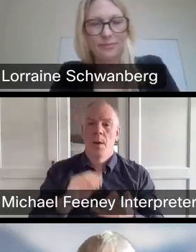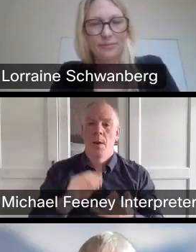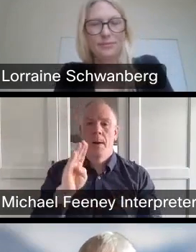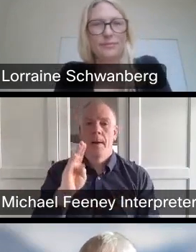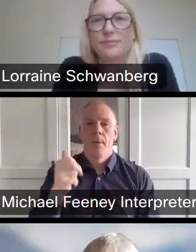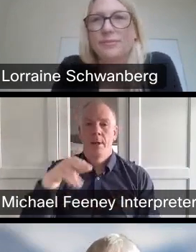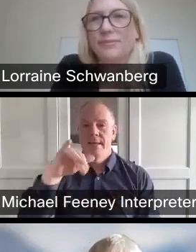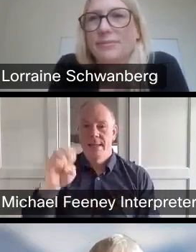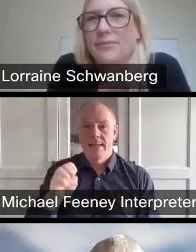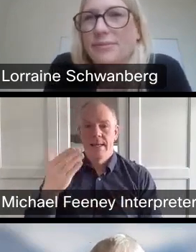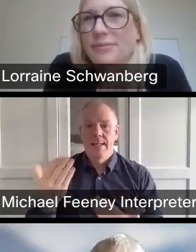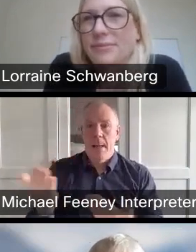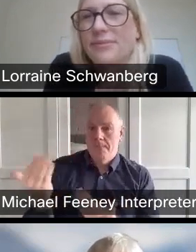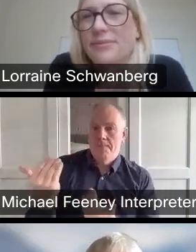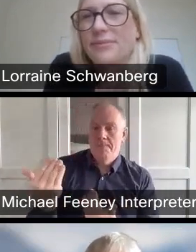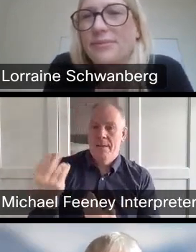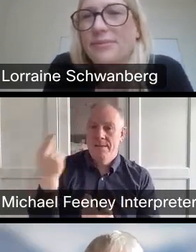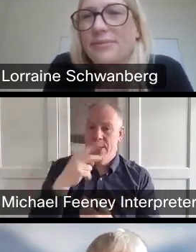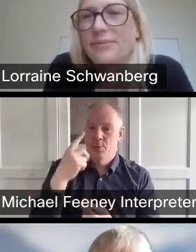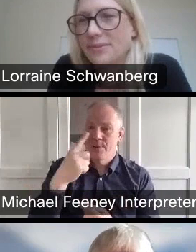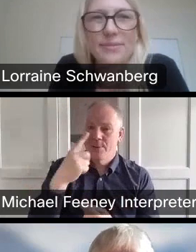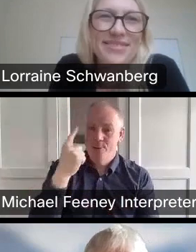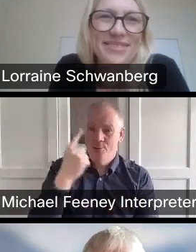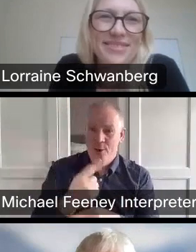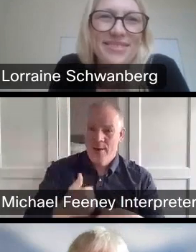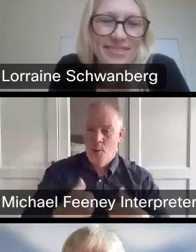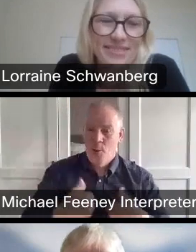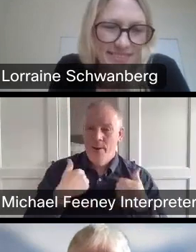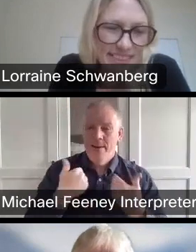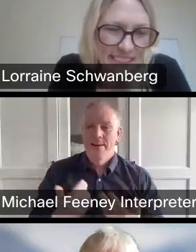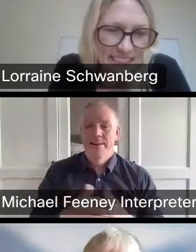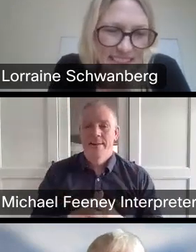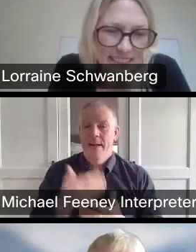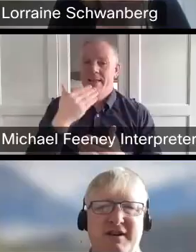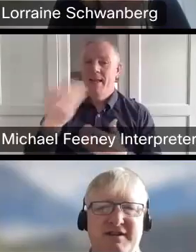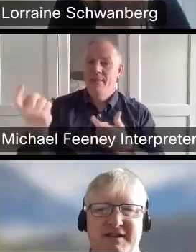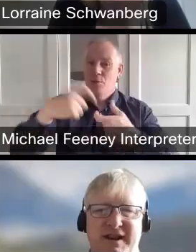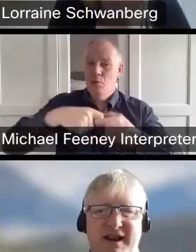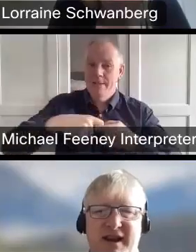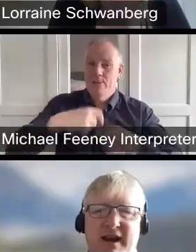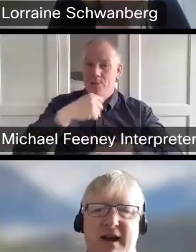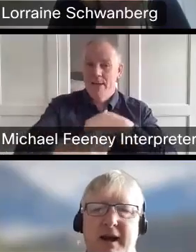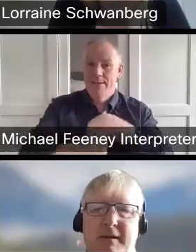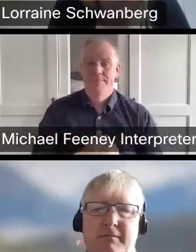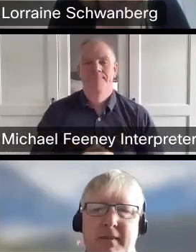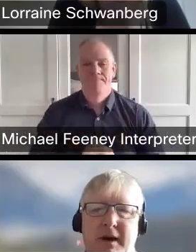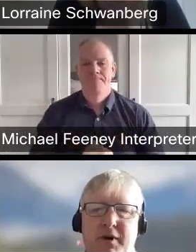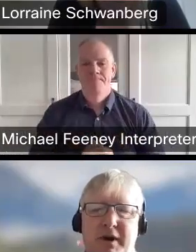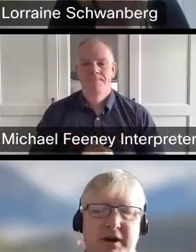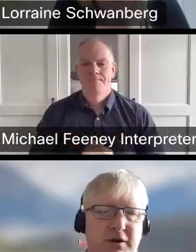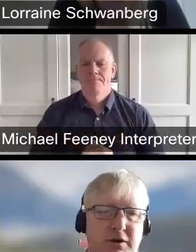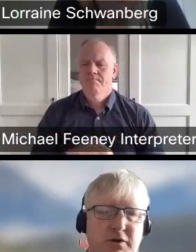into the conversation at this stage. Bernie, it's nice to see you. Good morning, and thanks for joining us today.